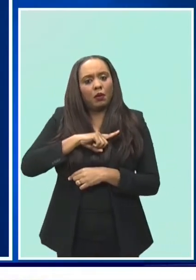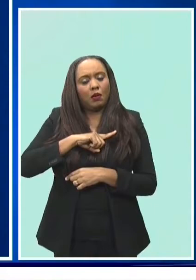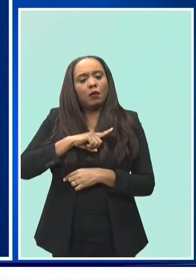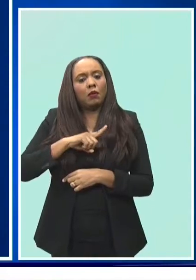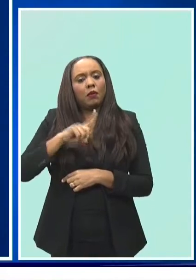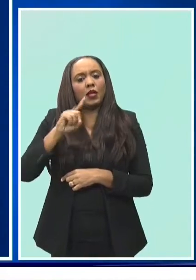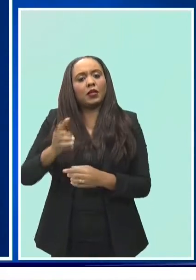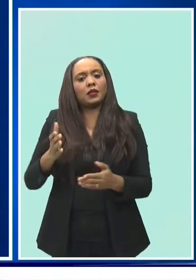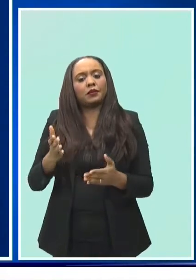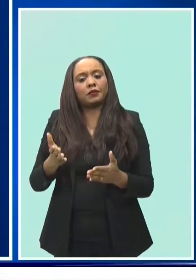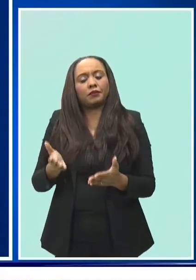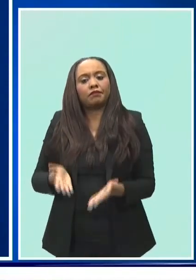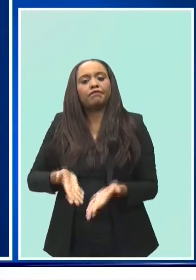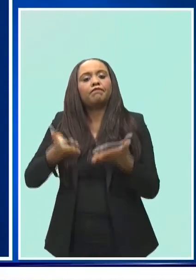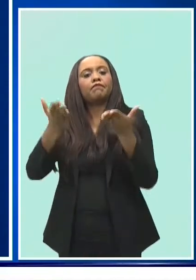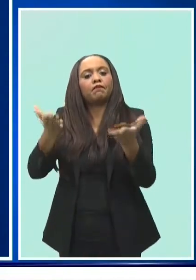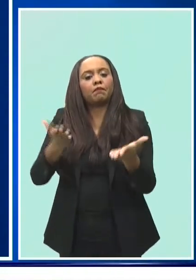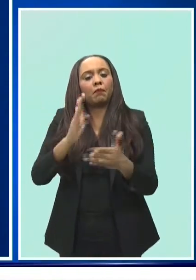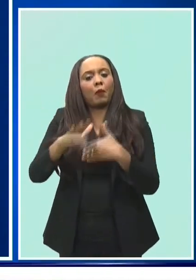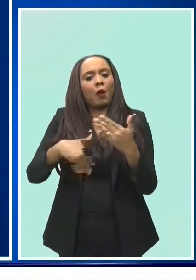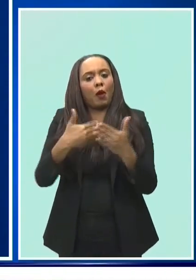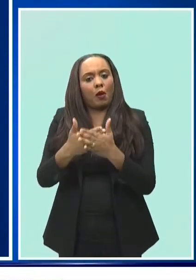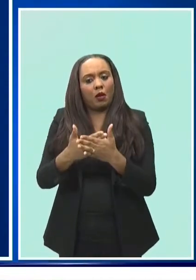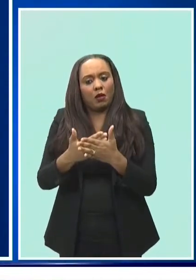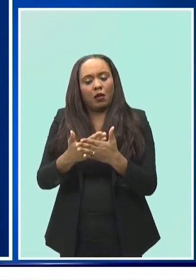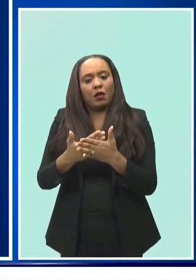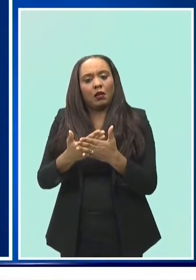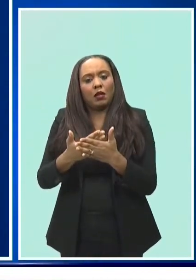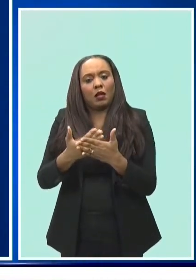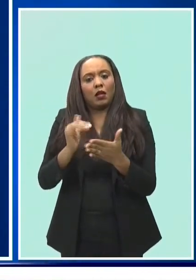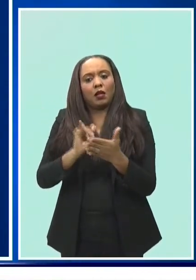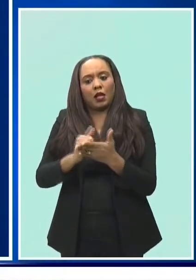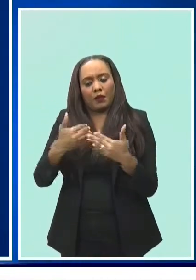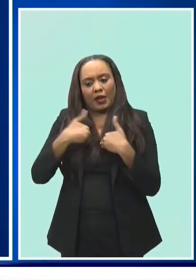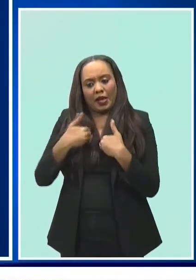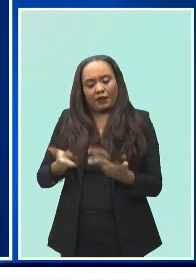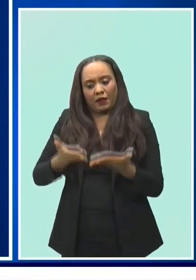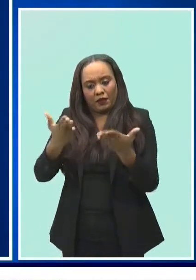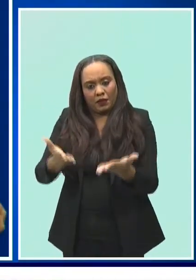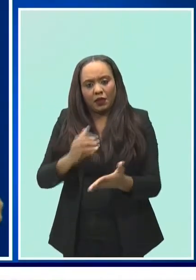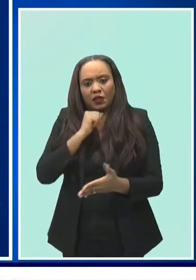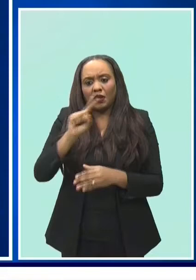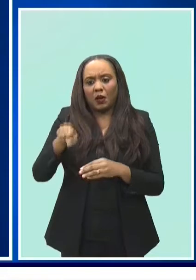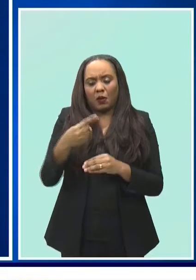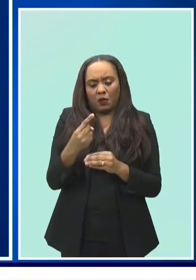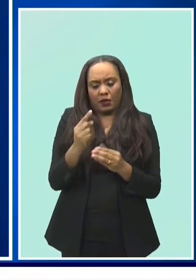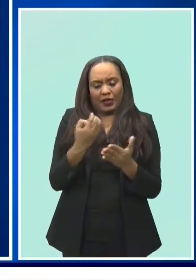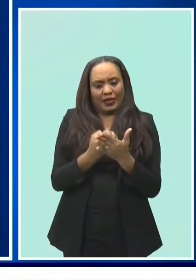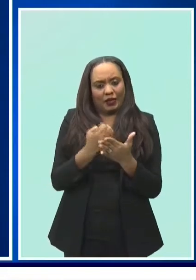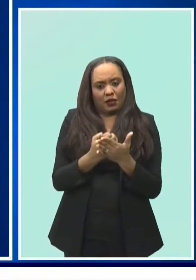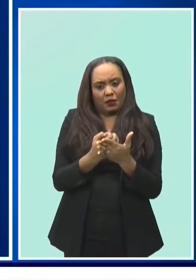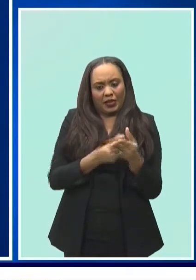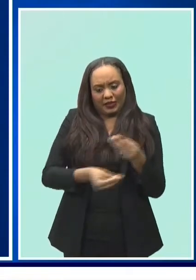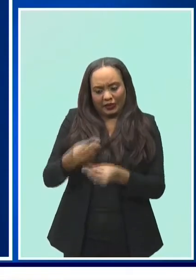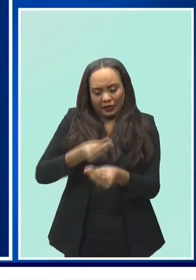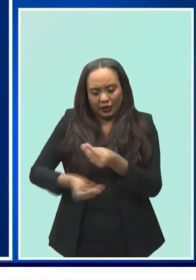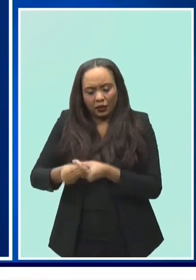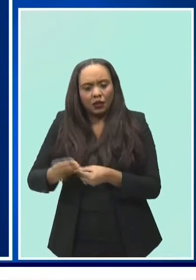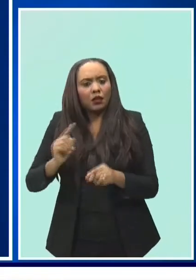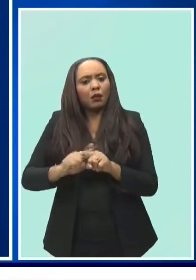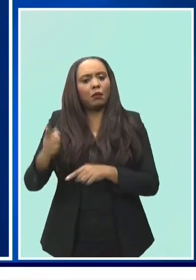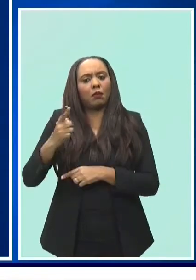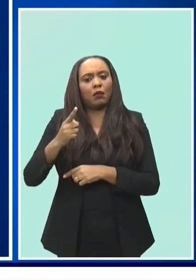table. We are not only promoting economic growth or promoting economic trade through creative industries, we are making